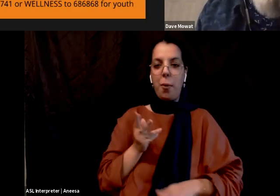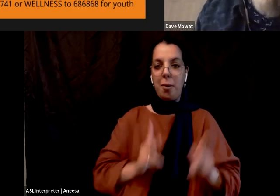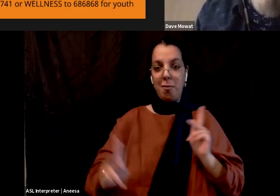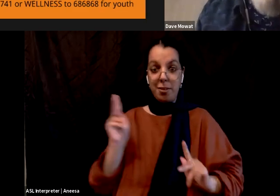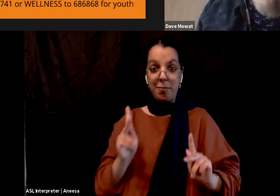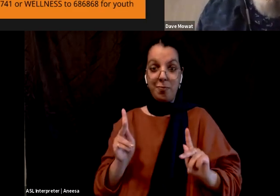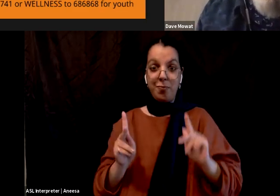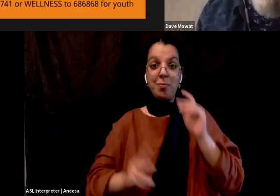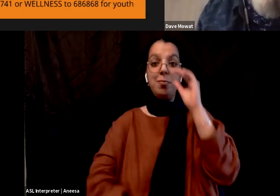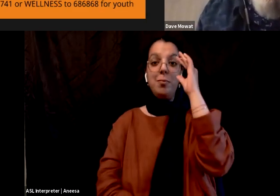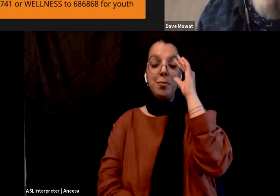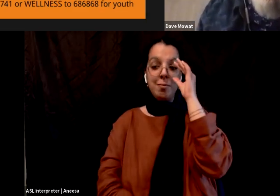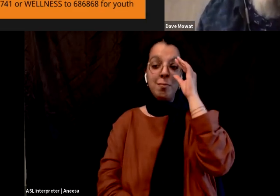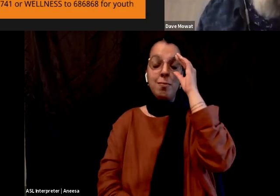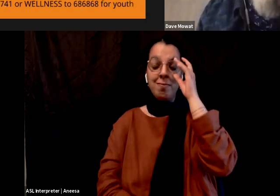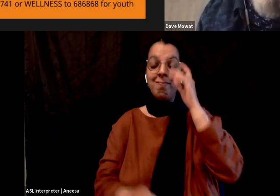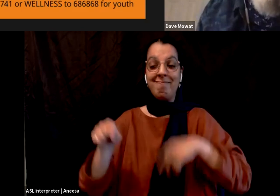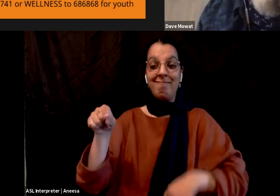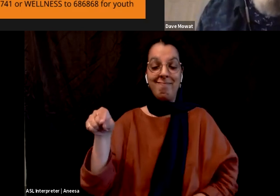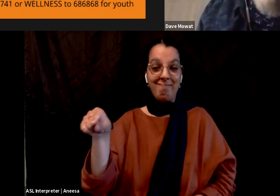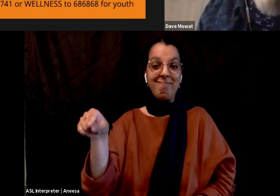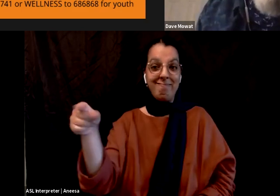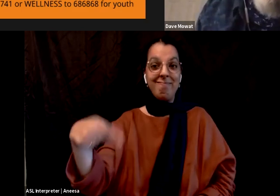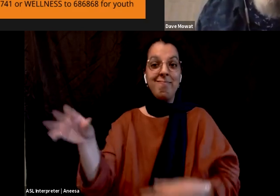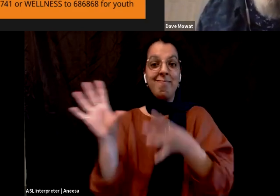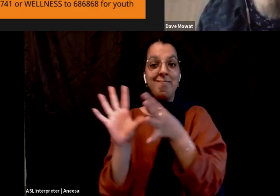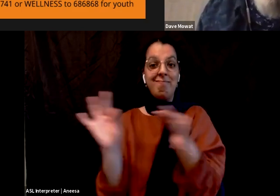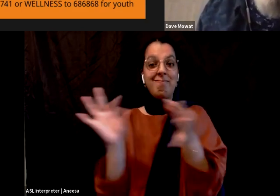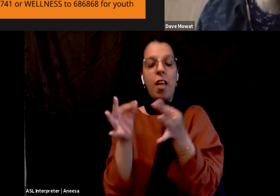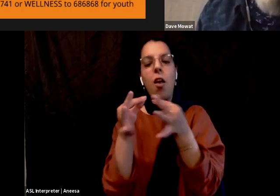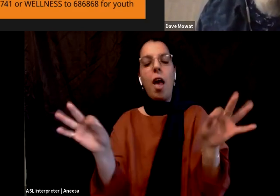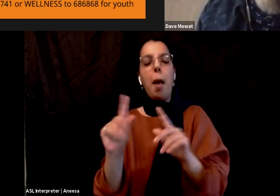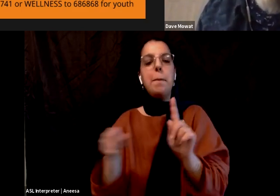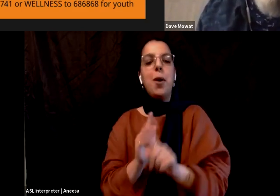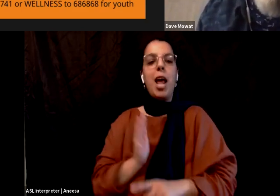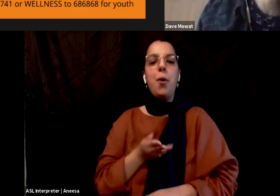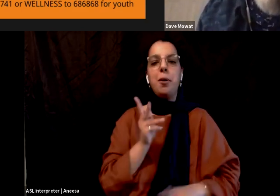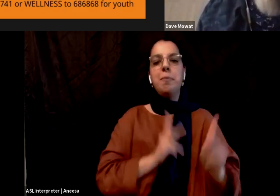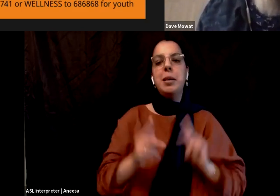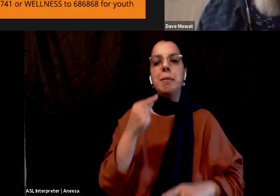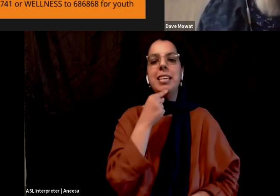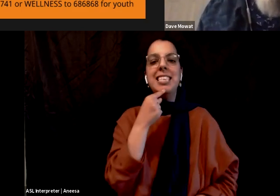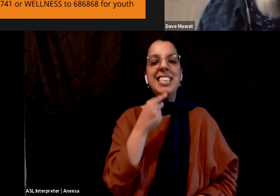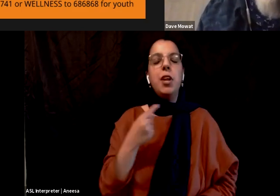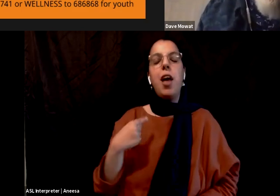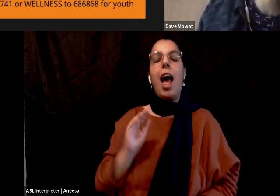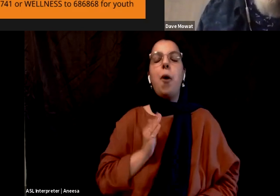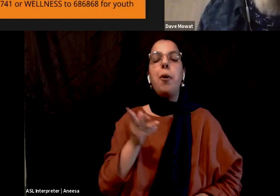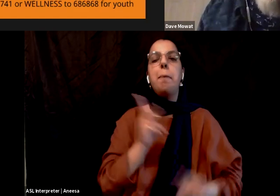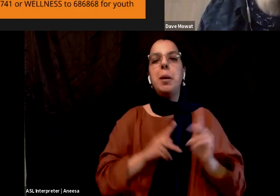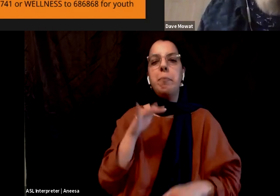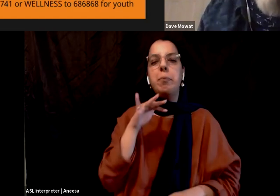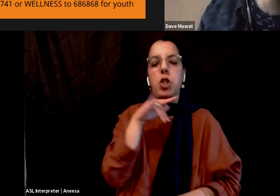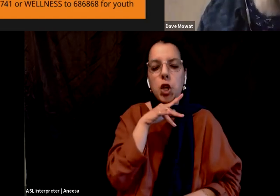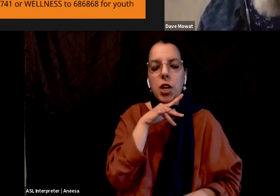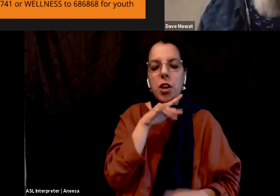And there are quotes where our people are seen as dirtier than the cleanest hogs that were